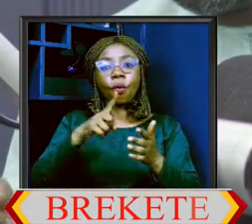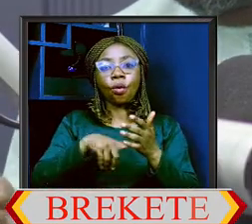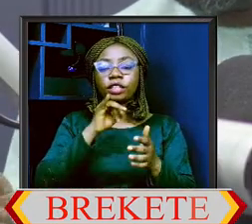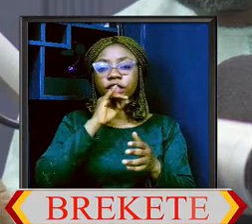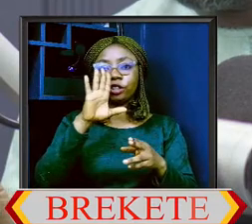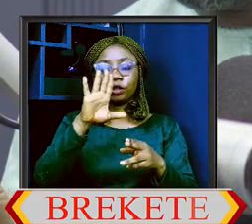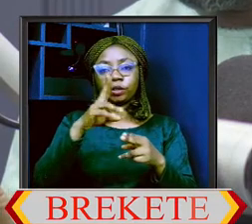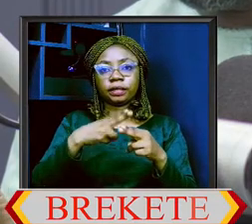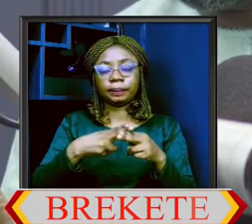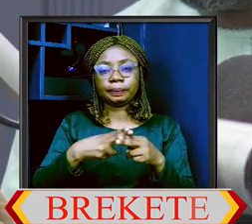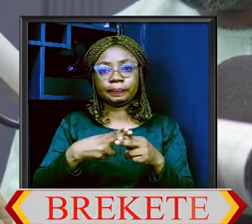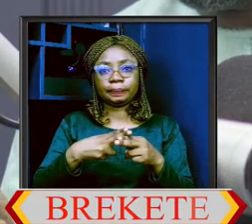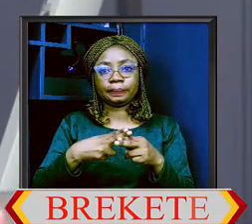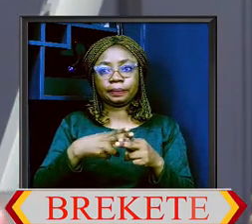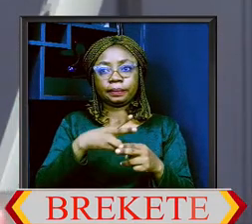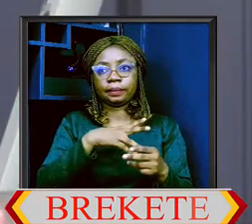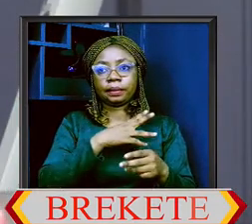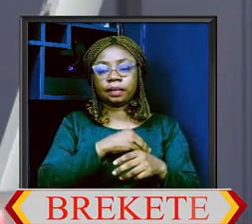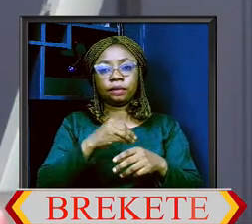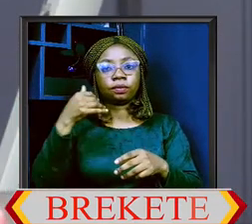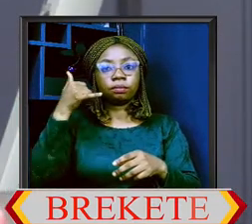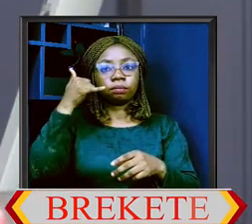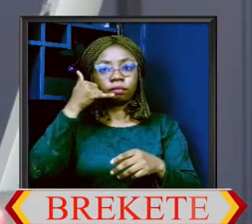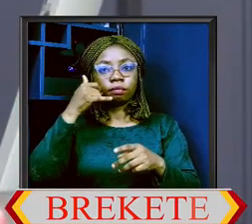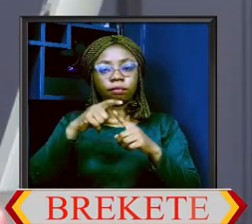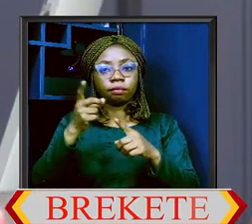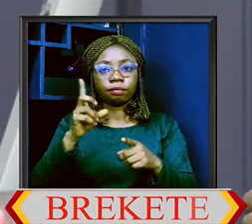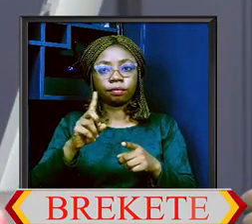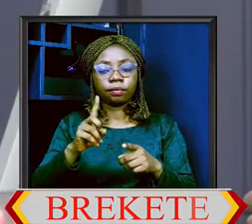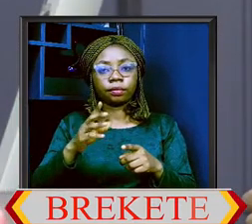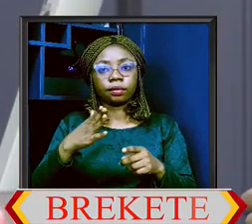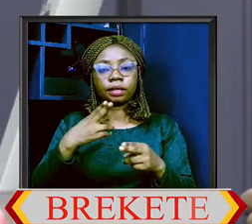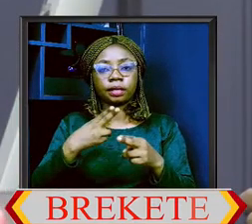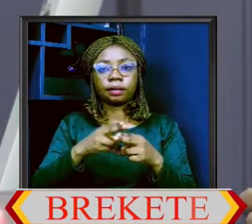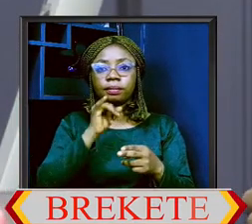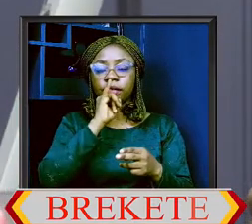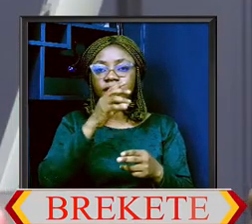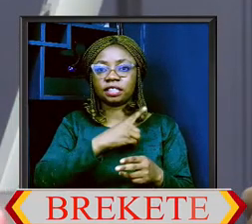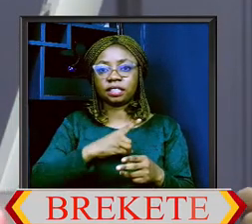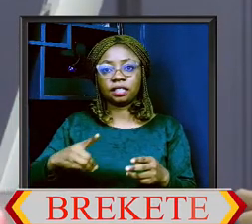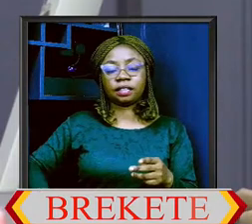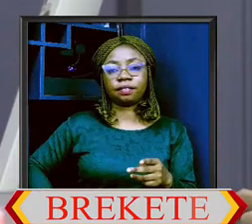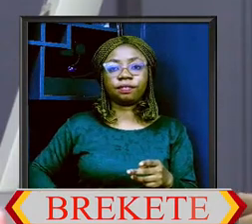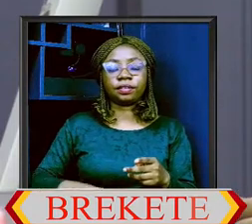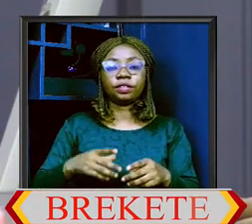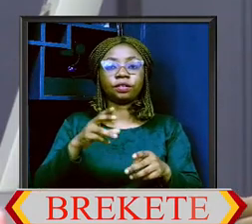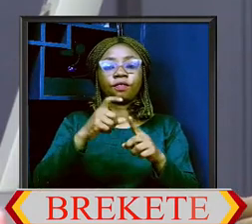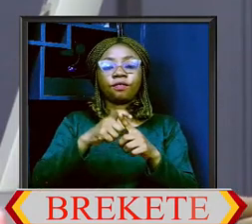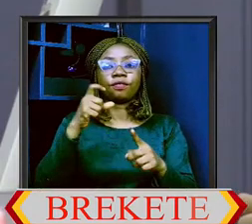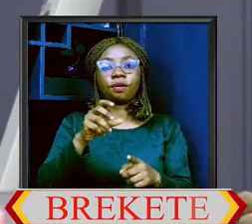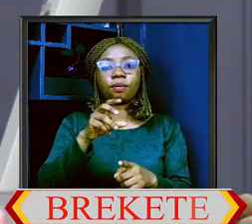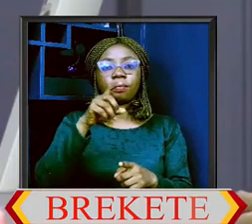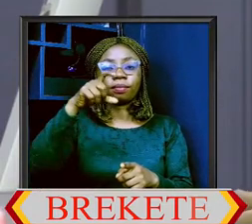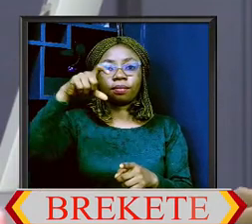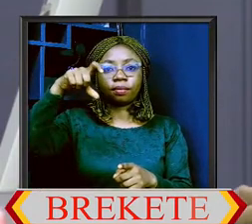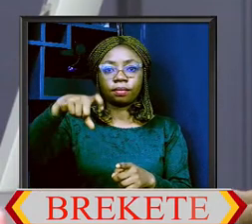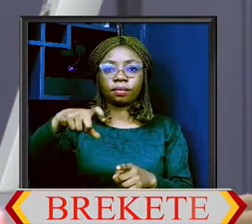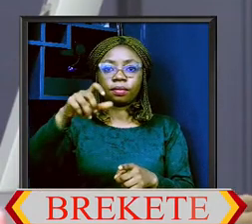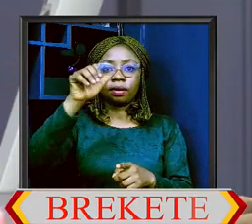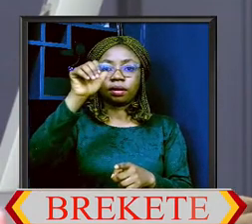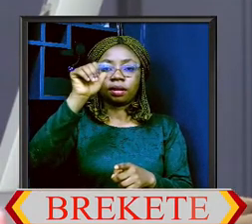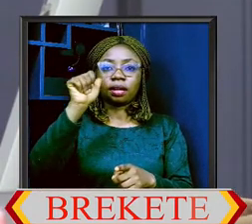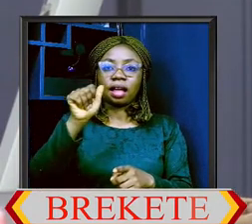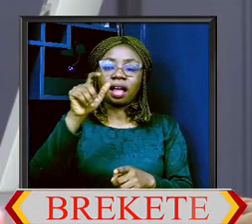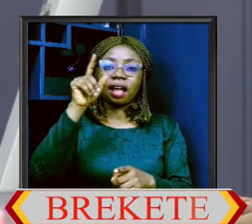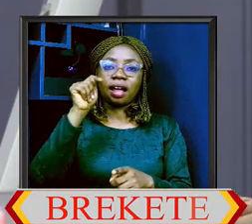morning from yeah my name is David I'm calling from your your